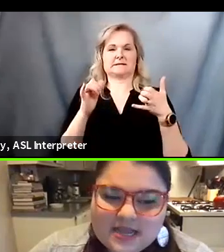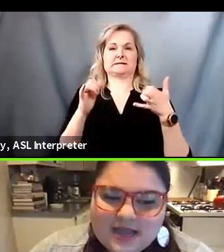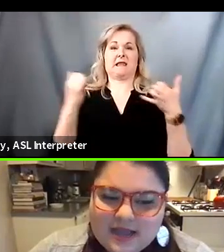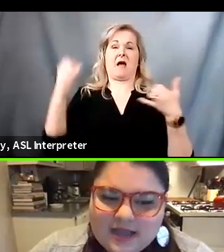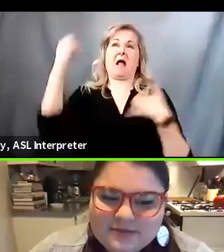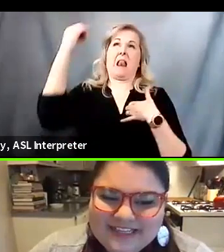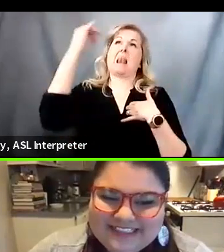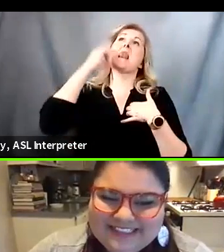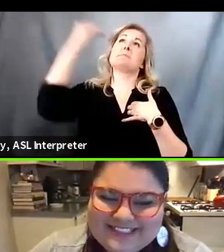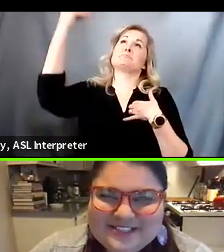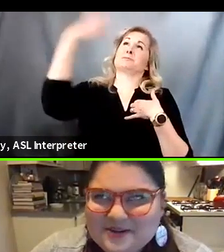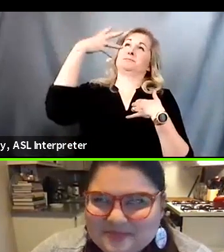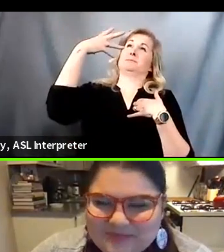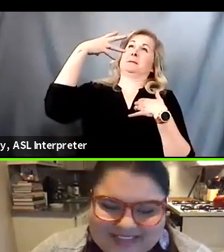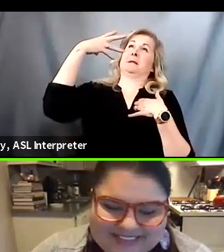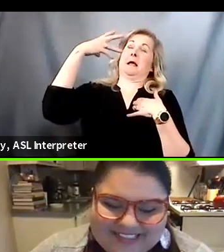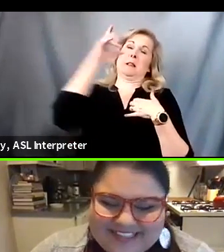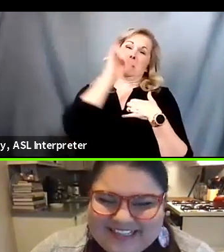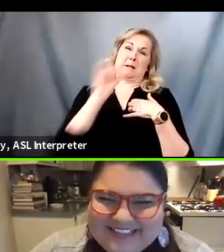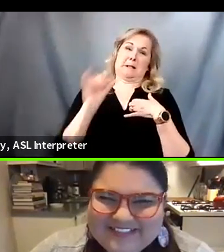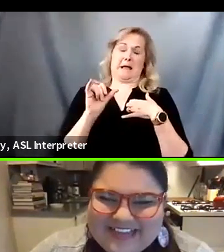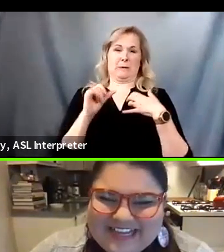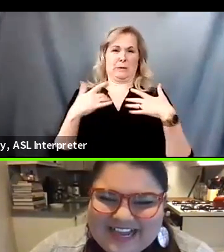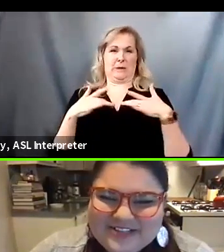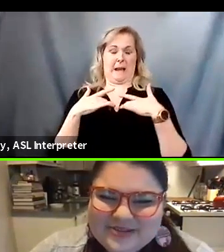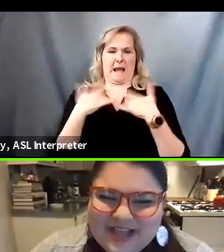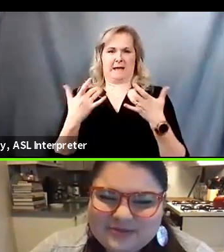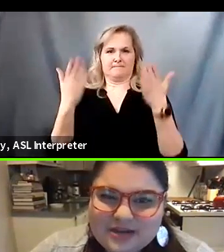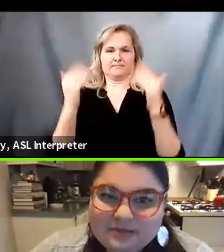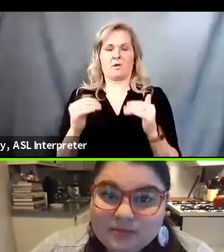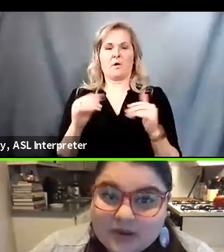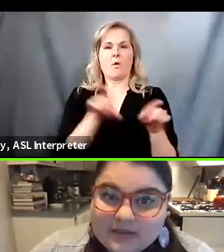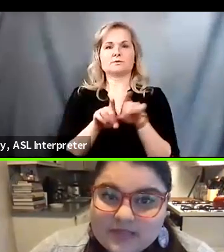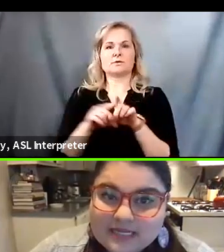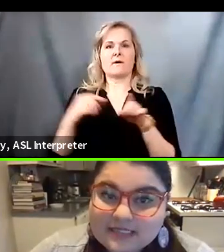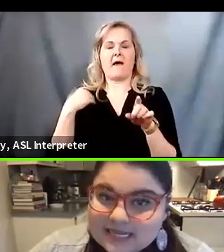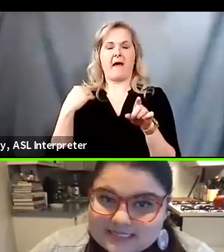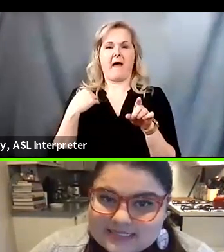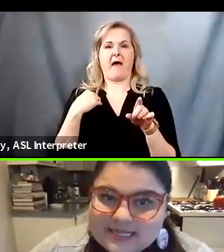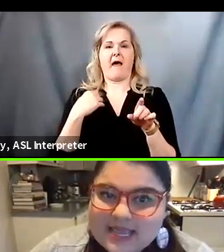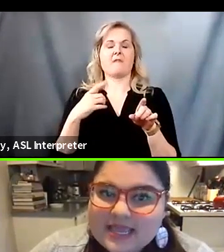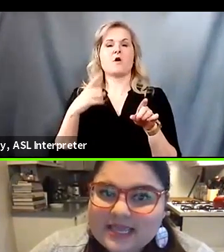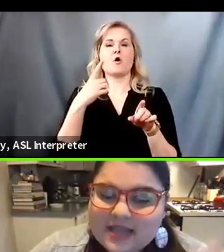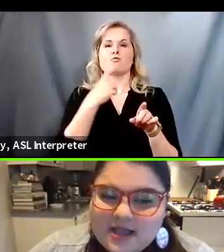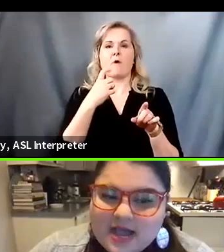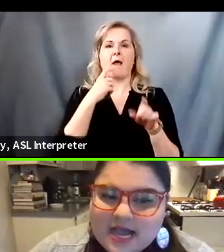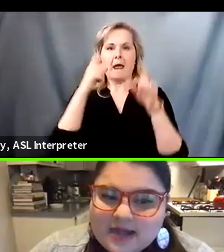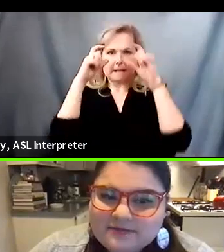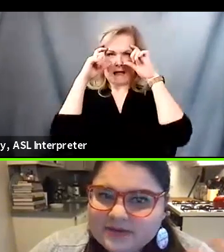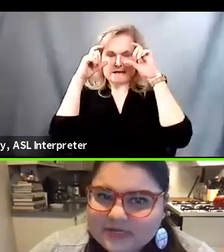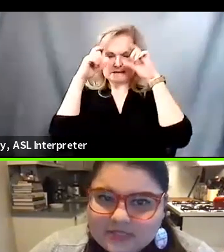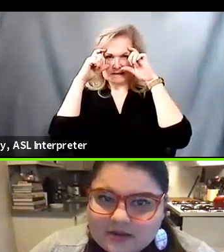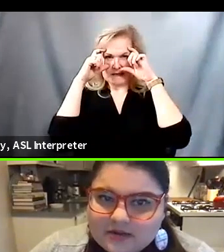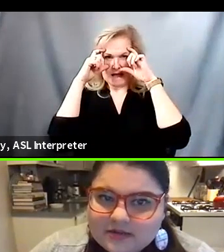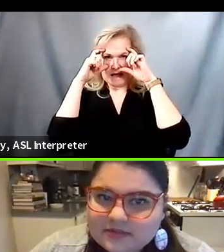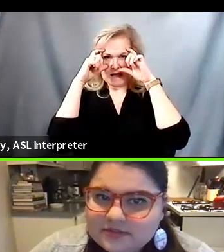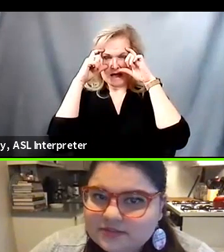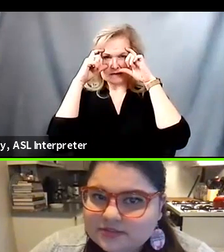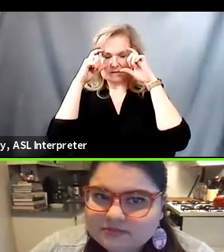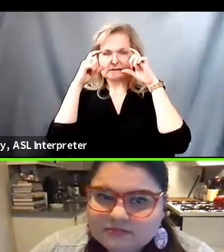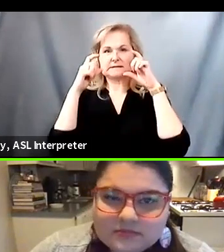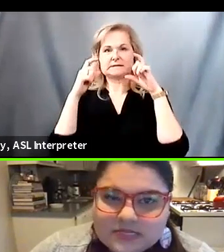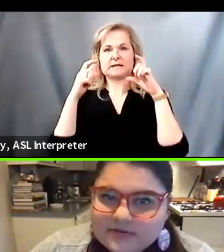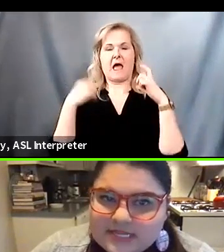lighting. It's so bad. Anyway, I also have on bright red glasses today, very